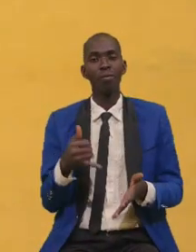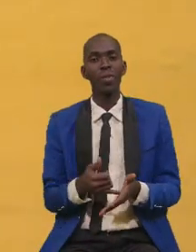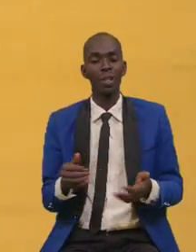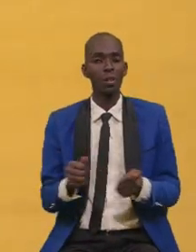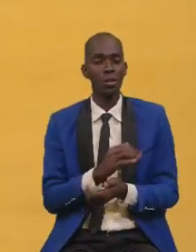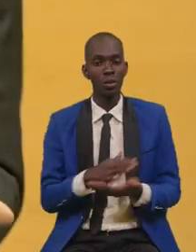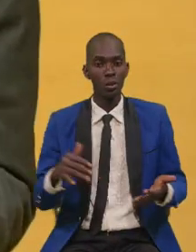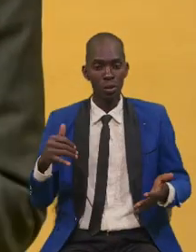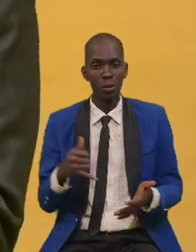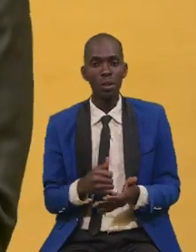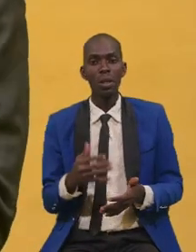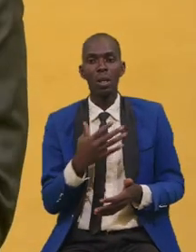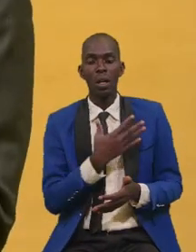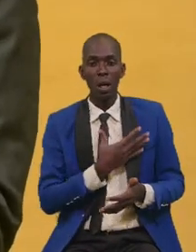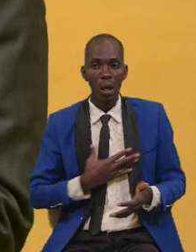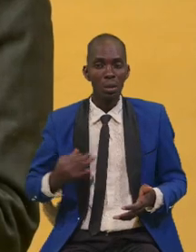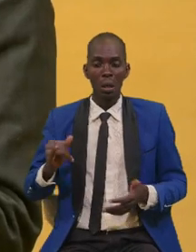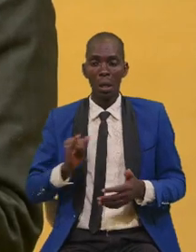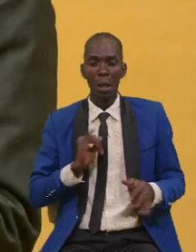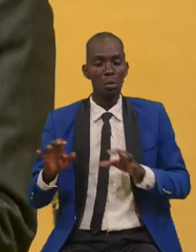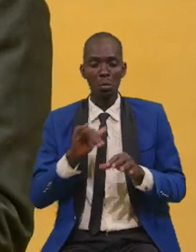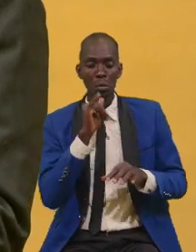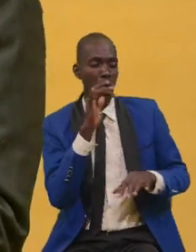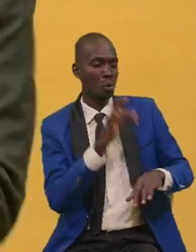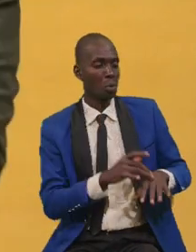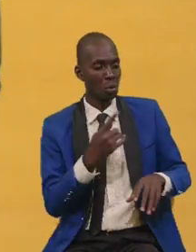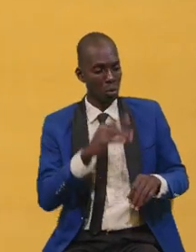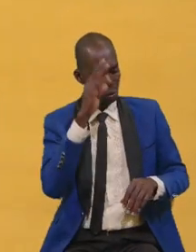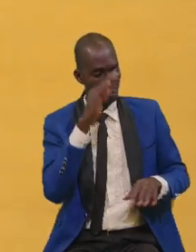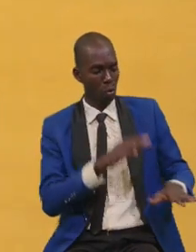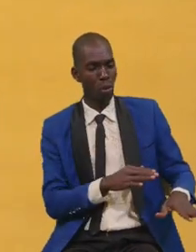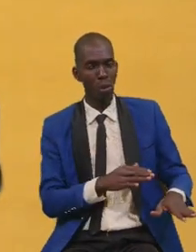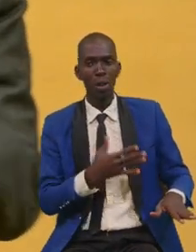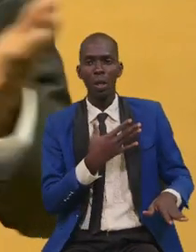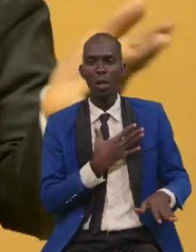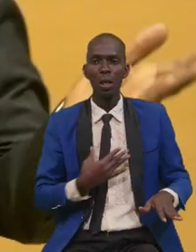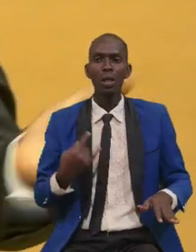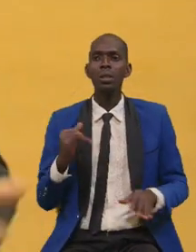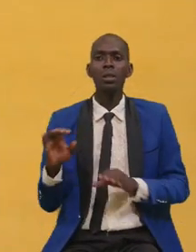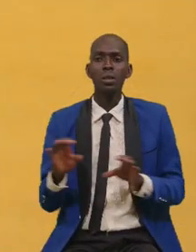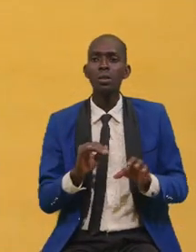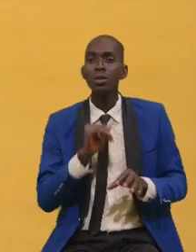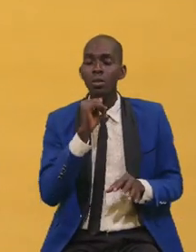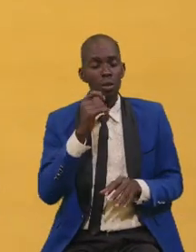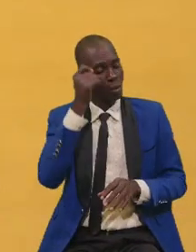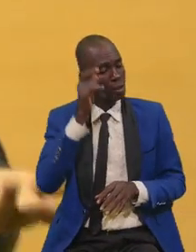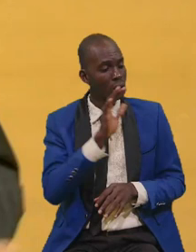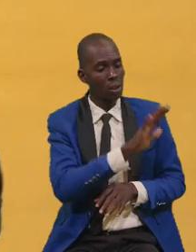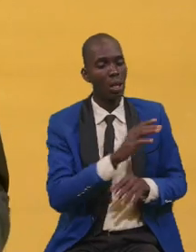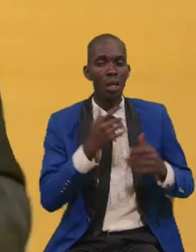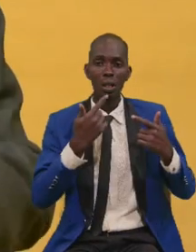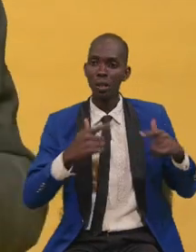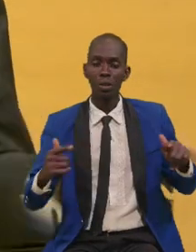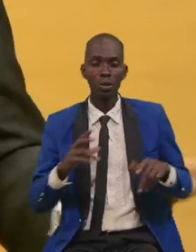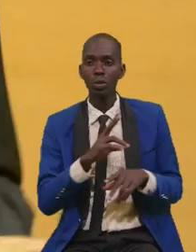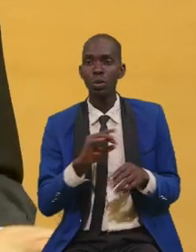to the boy. I didn't even touch the boy. I said, boy, and by the way, I didn't understand their language. There was no